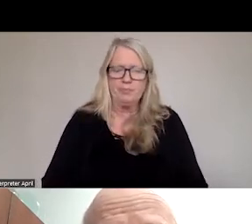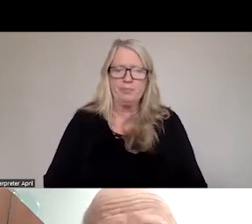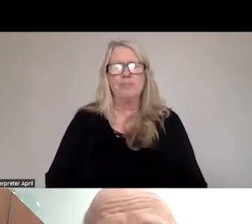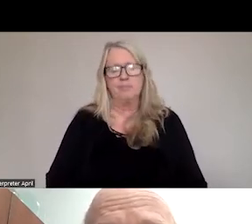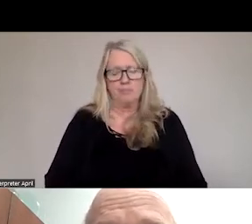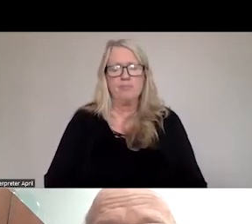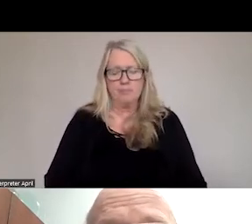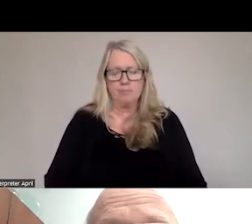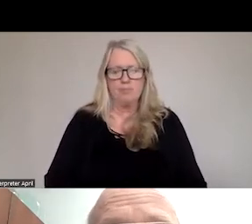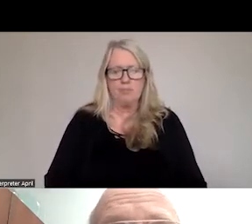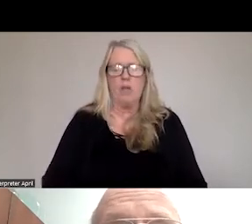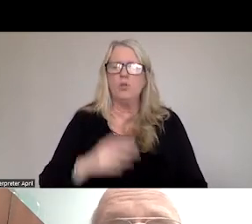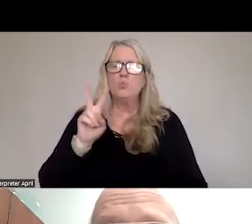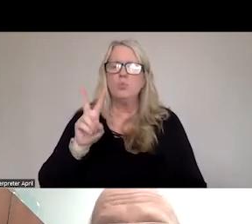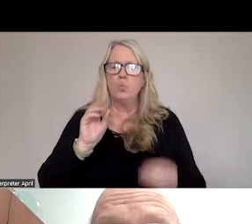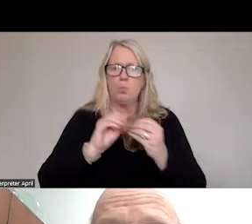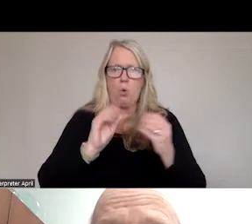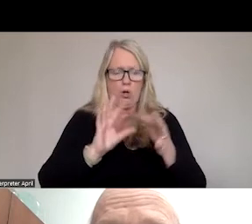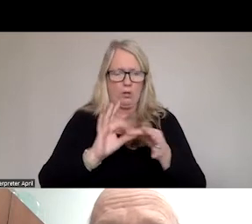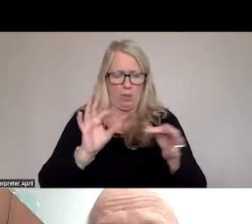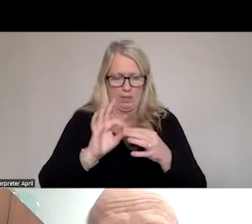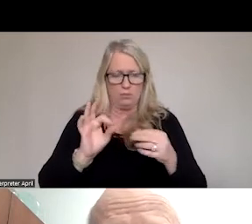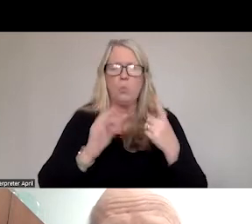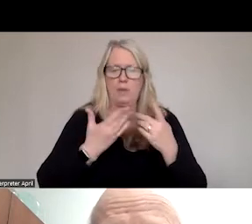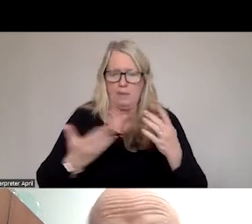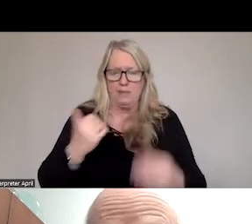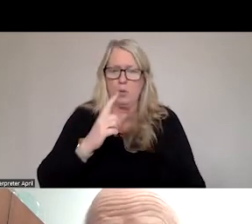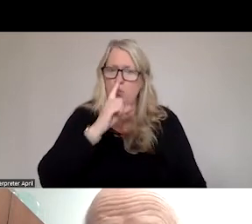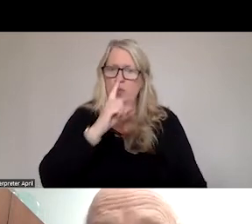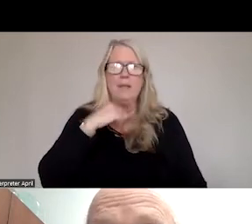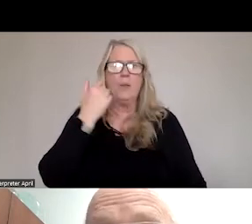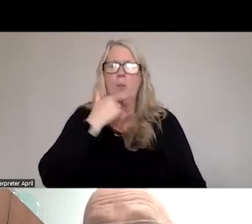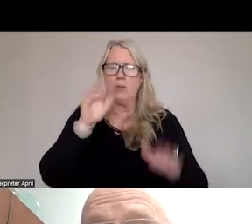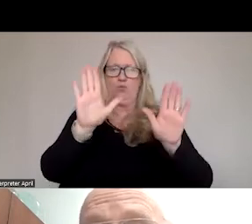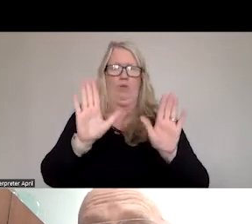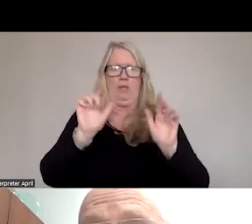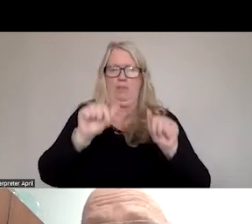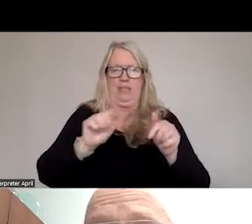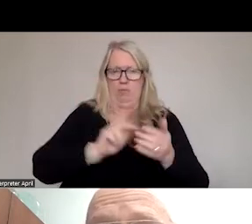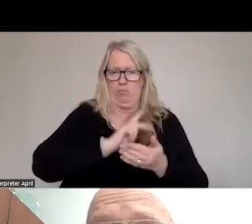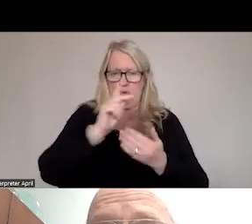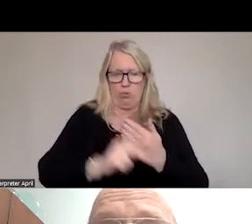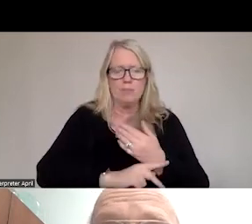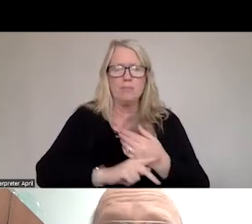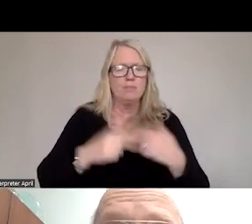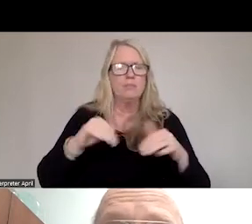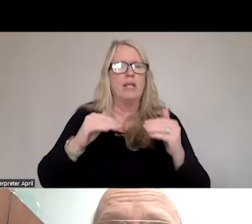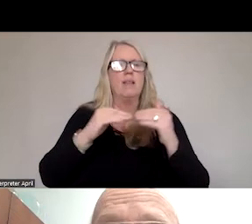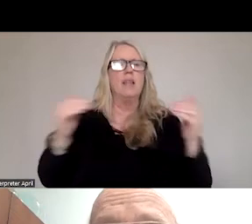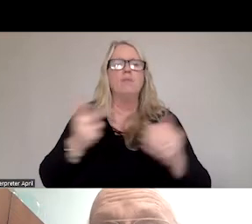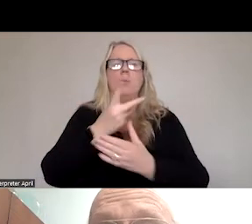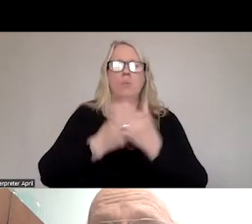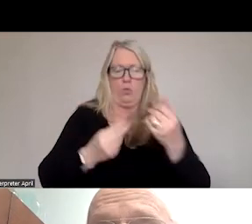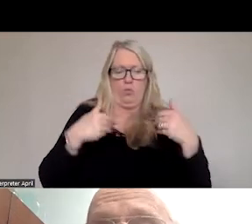just two other comments. I think one of the things that looks really great about this program is the level of both youth